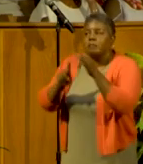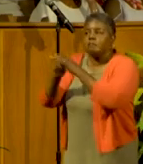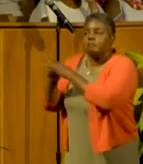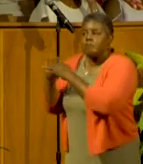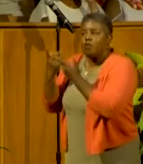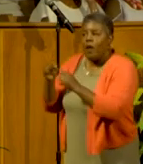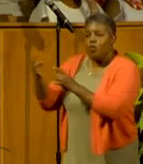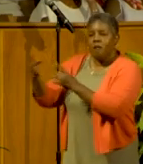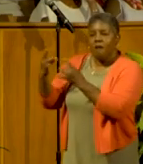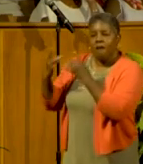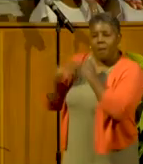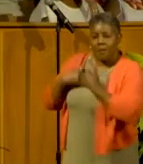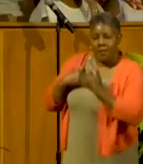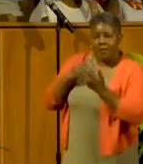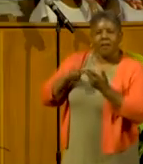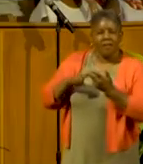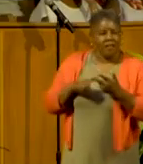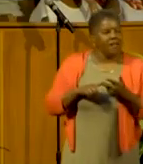on me.